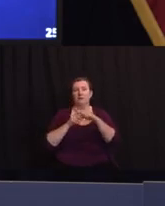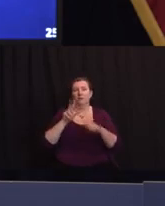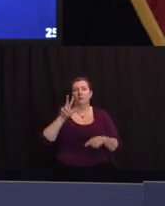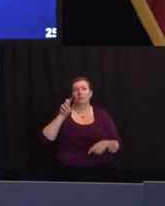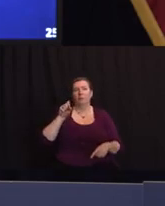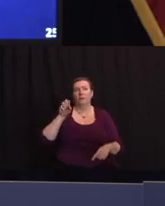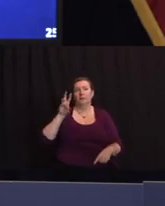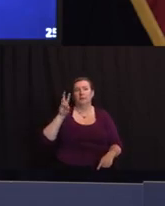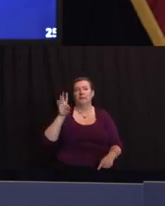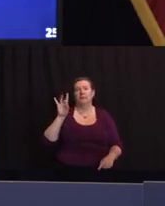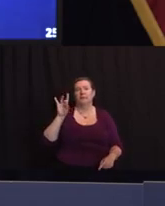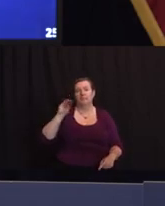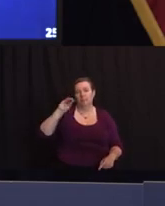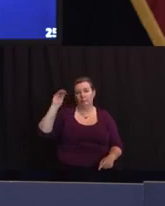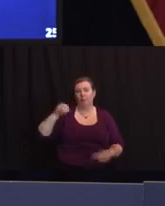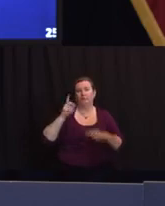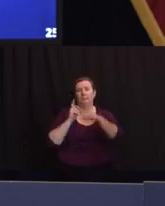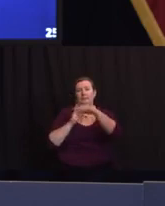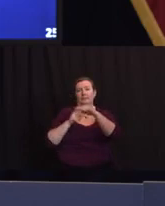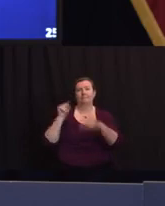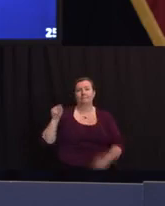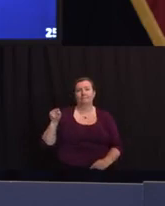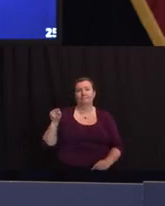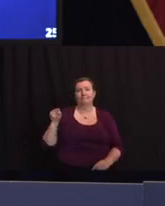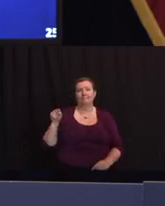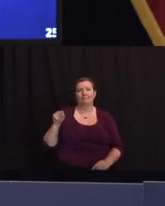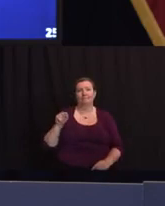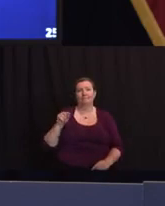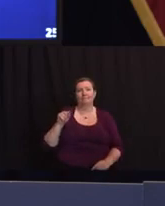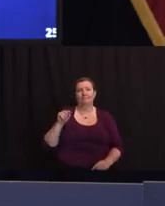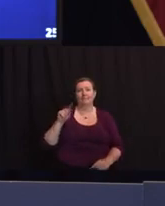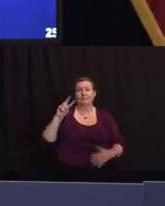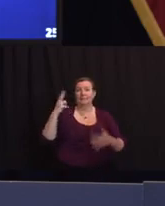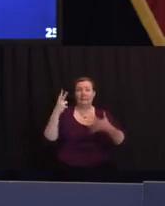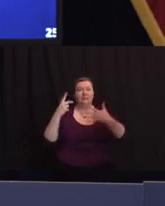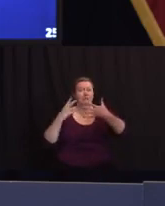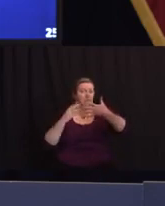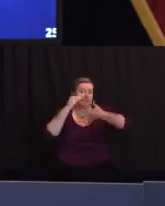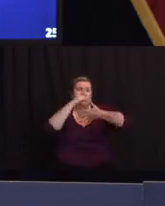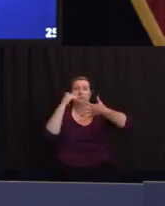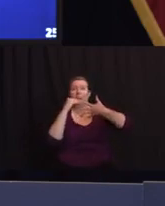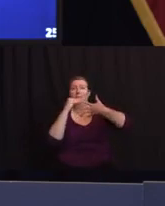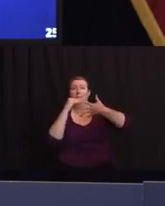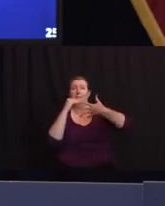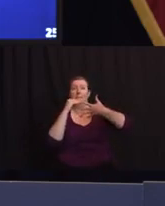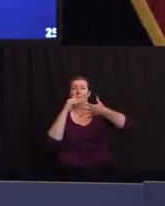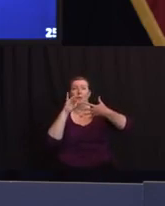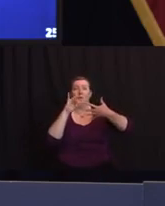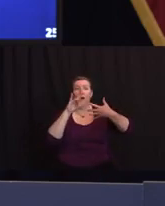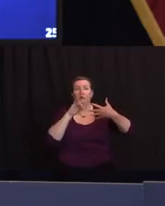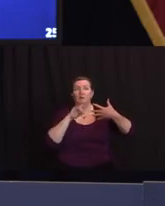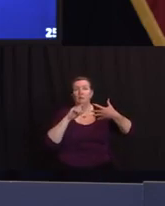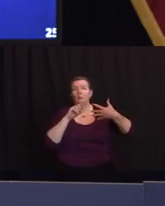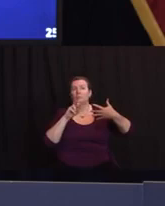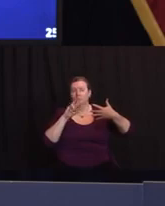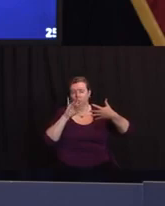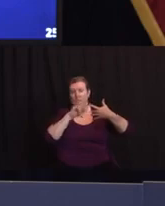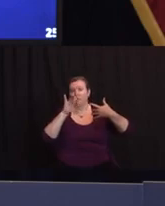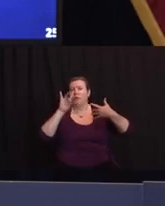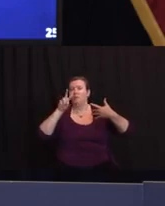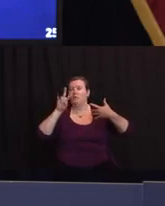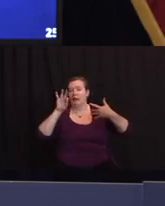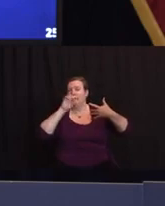3.68%. The second highest is among those 25 to 29 years of age at